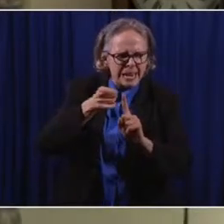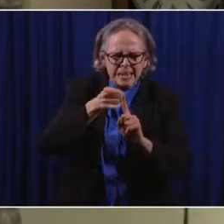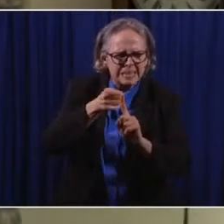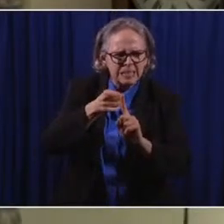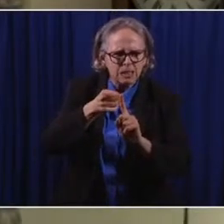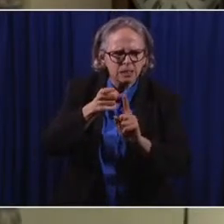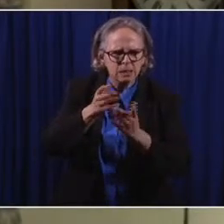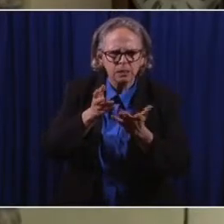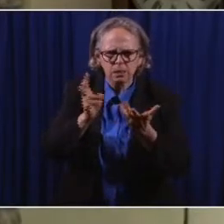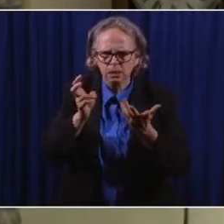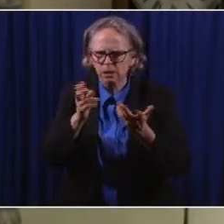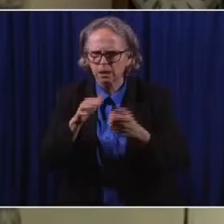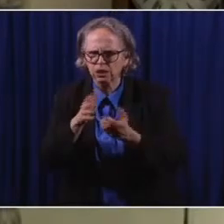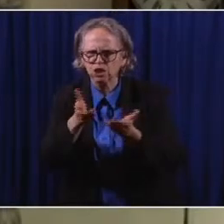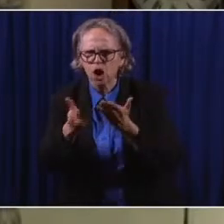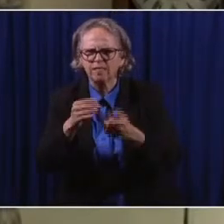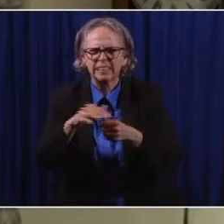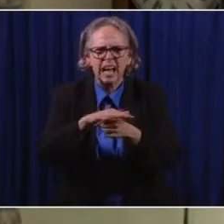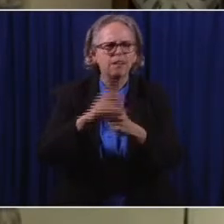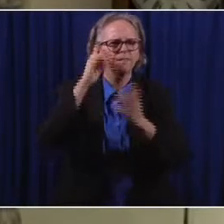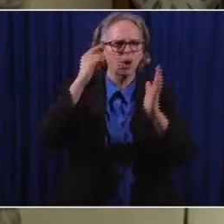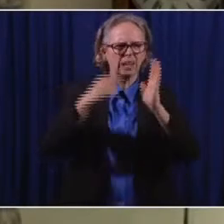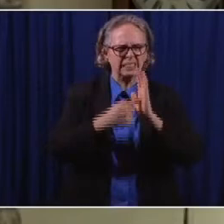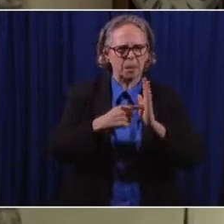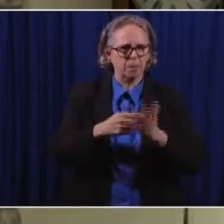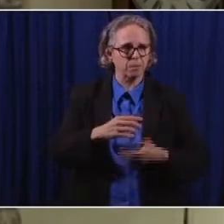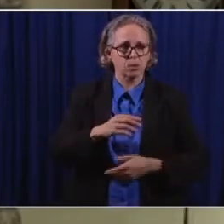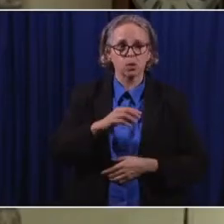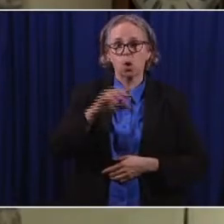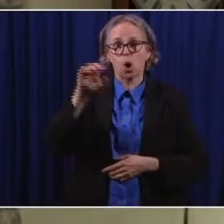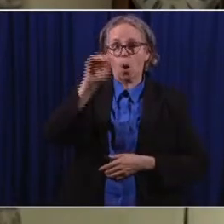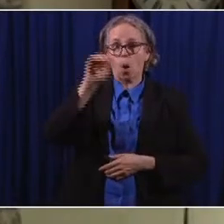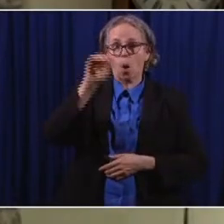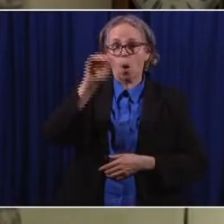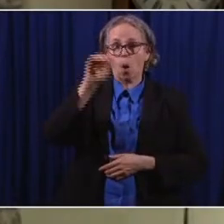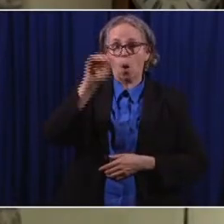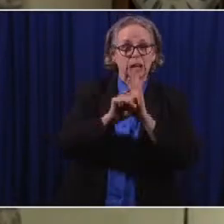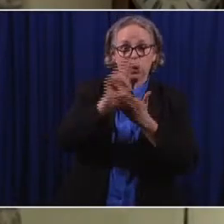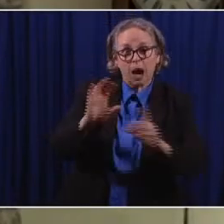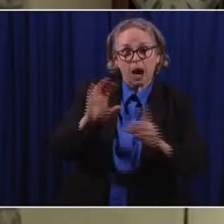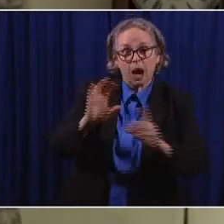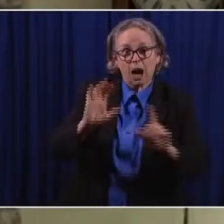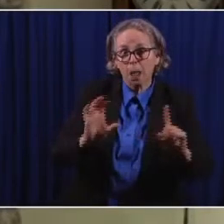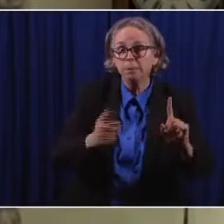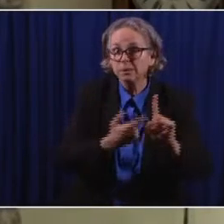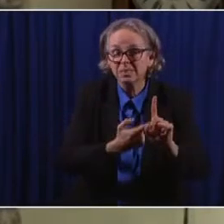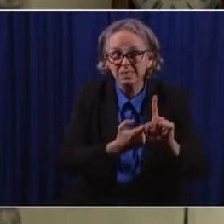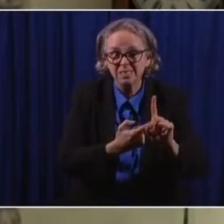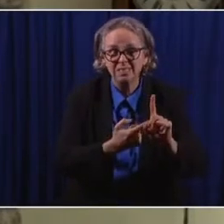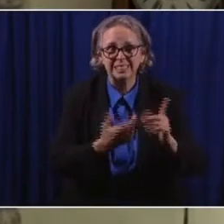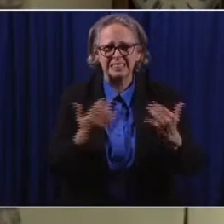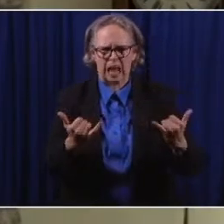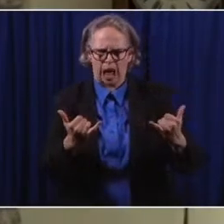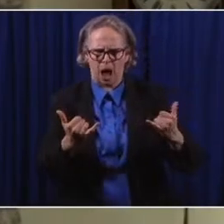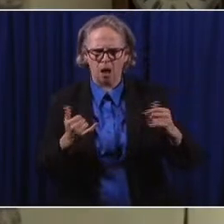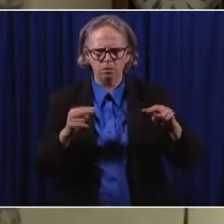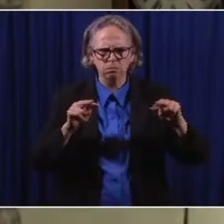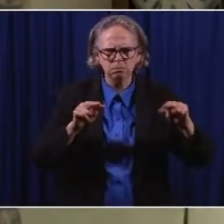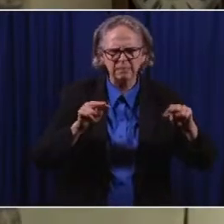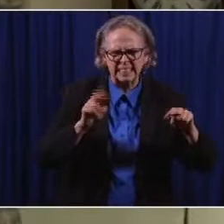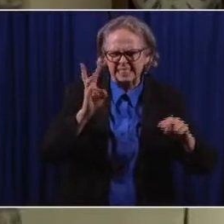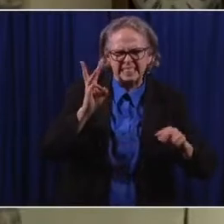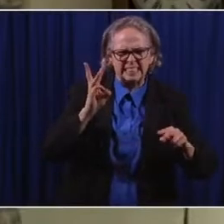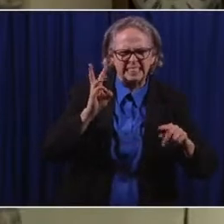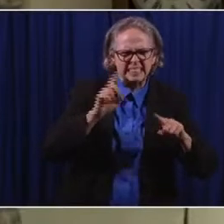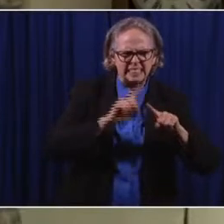example, the Ohio State University has started monitoring 6 separate locations on campus. Samples collected are being used by